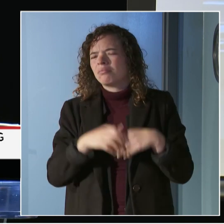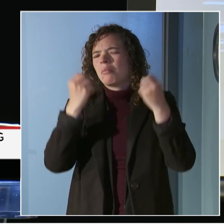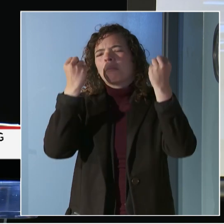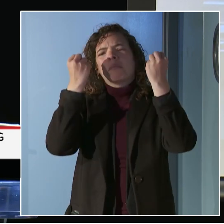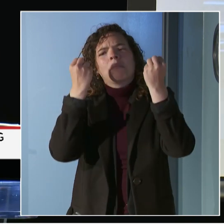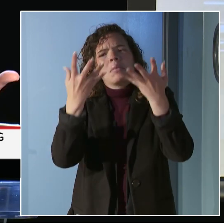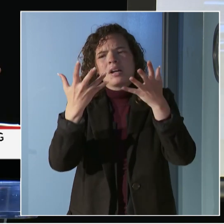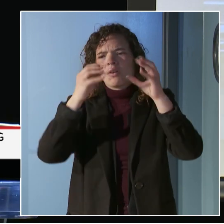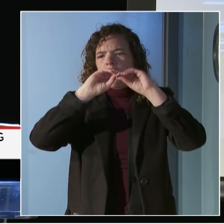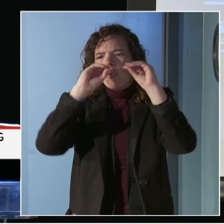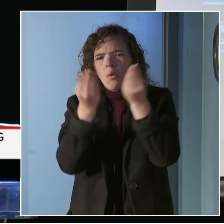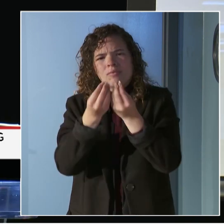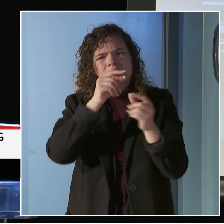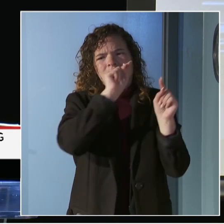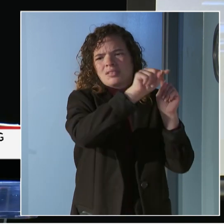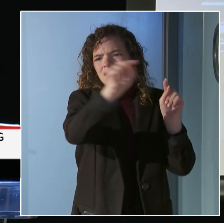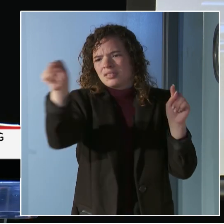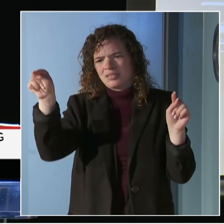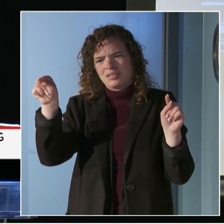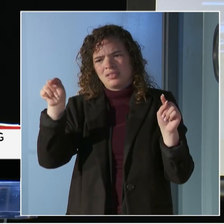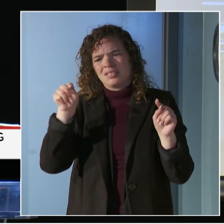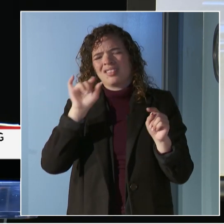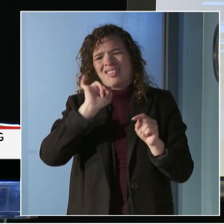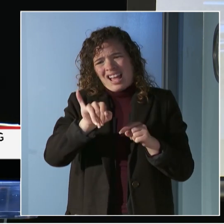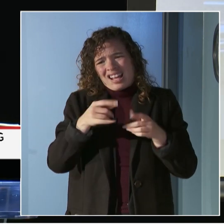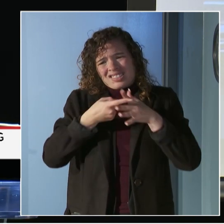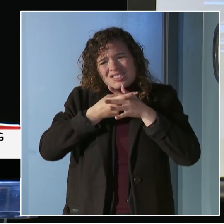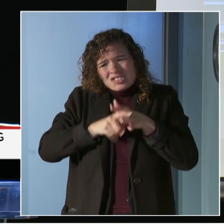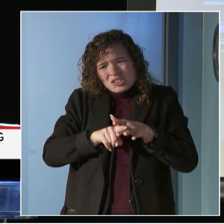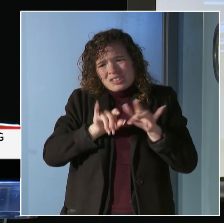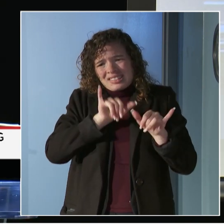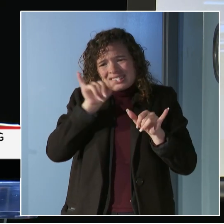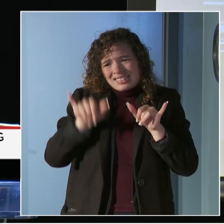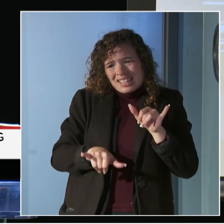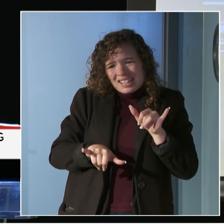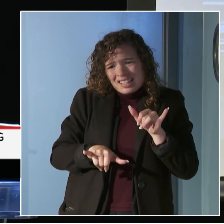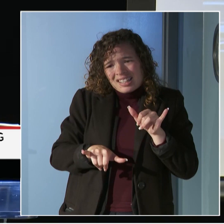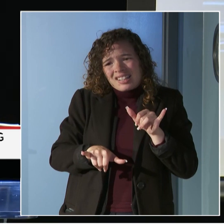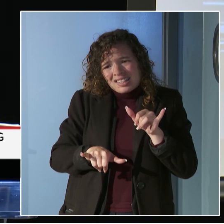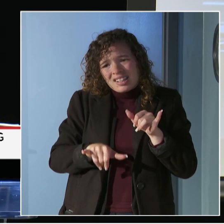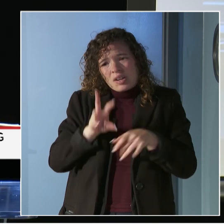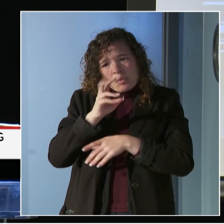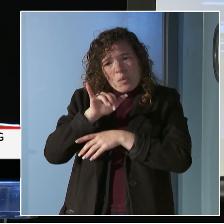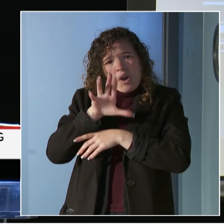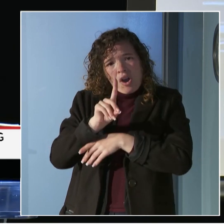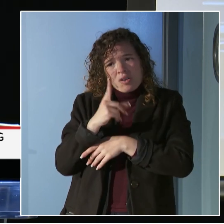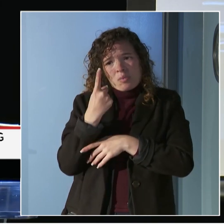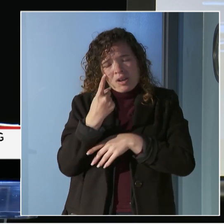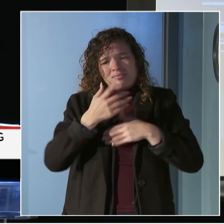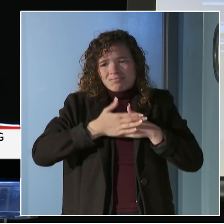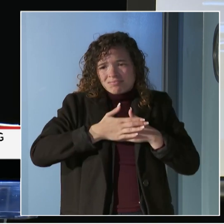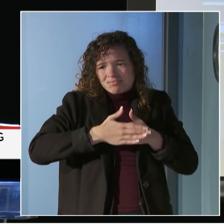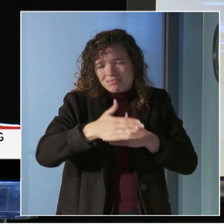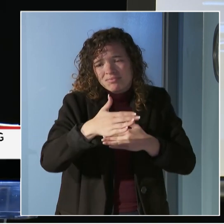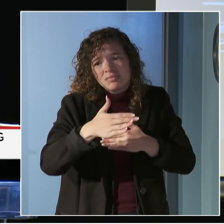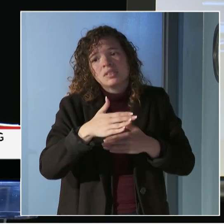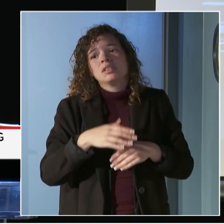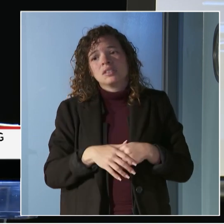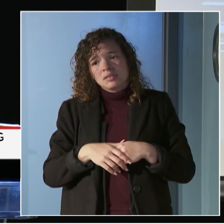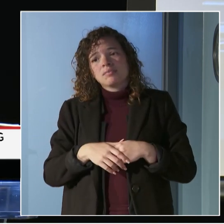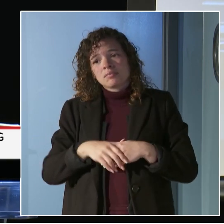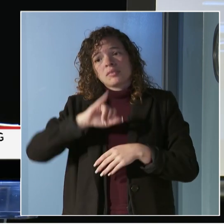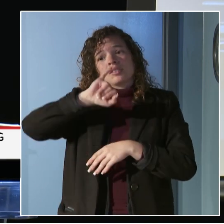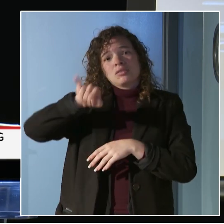proud all began and mostly remain here in Ward 1. And Jubilee in particular doesn't just provide affordable housing, they